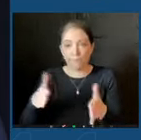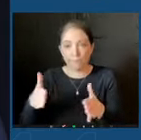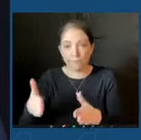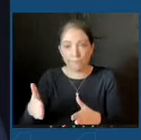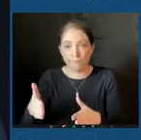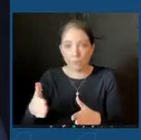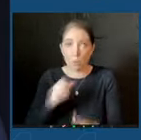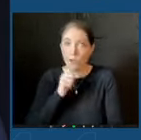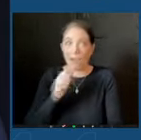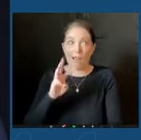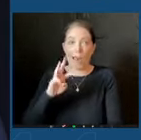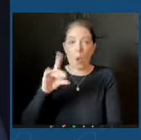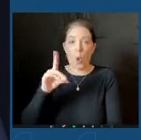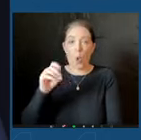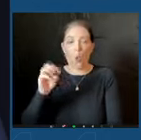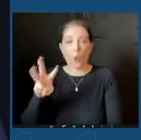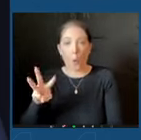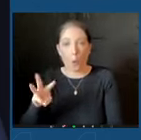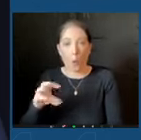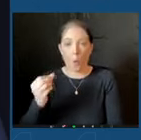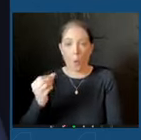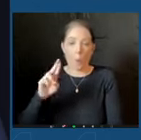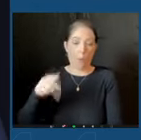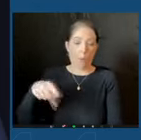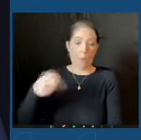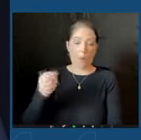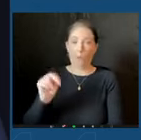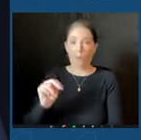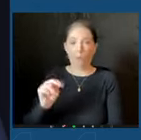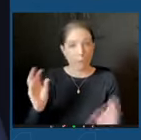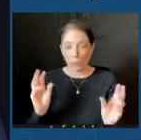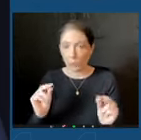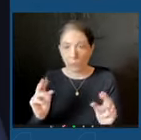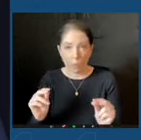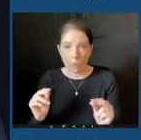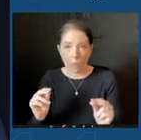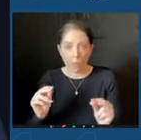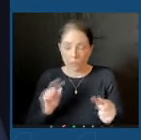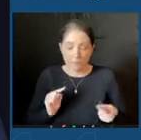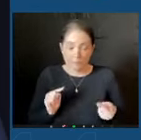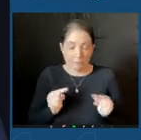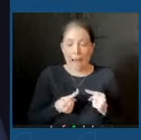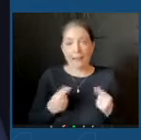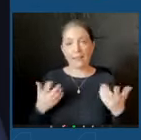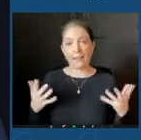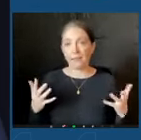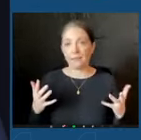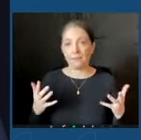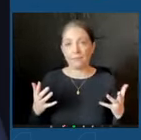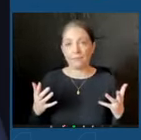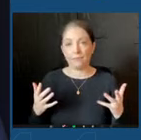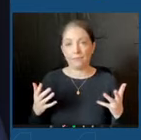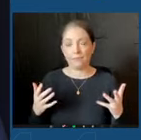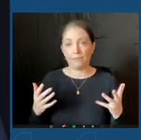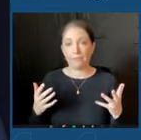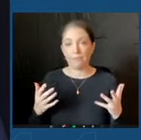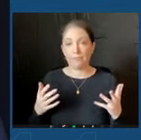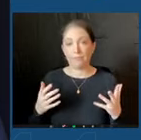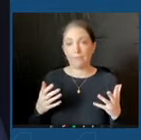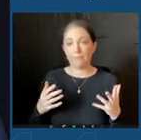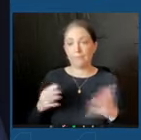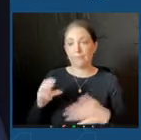are just namelessly in pain. I've read Sammy's poignant last school assignment